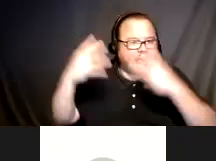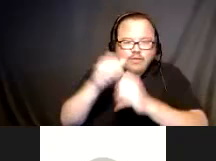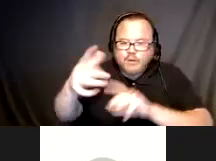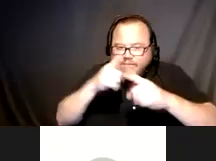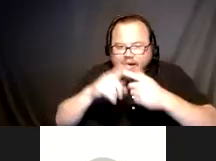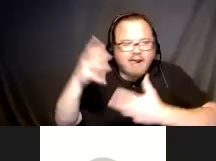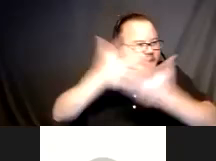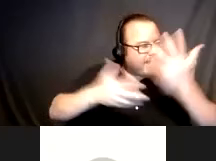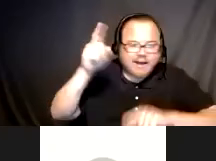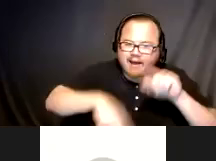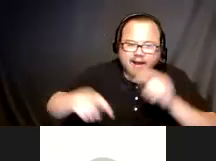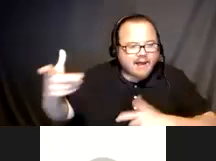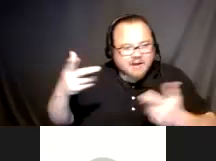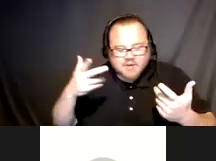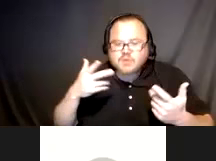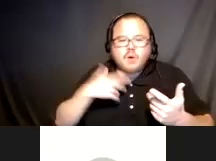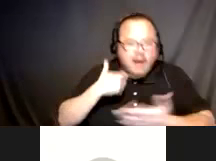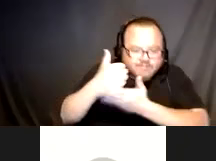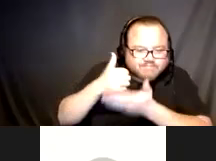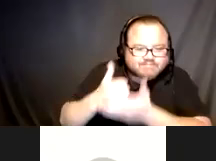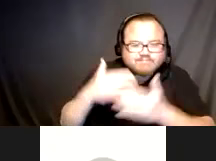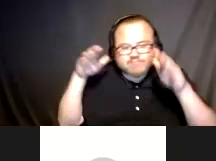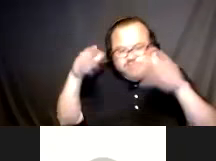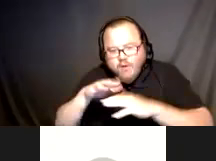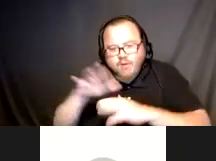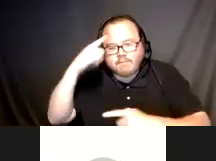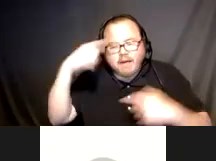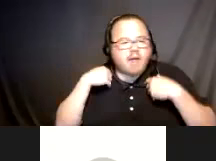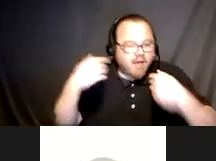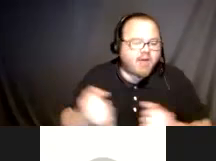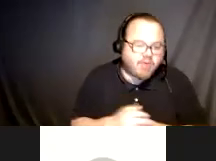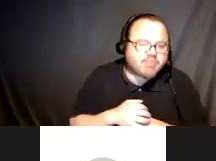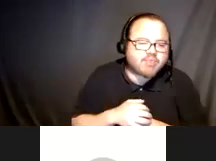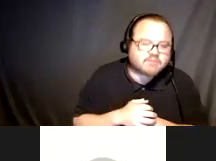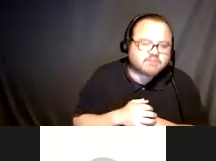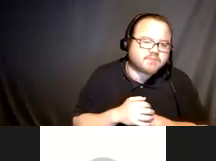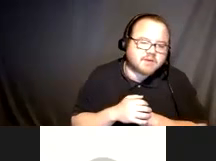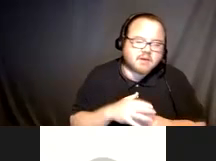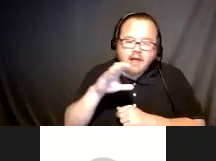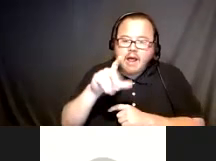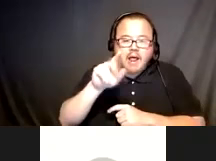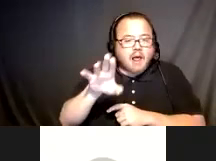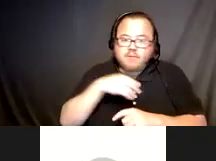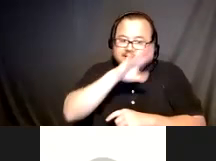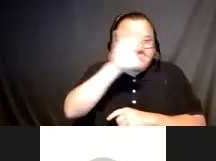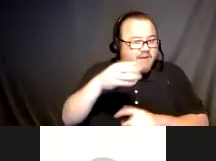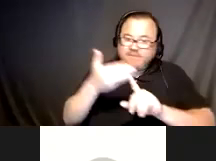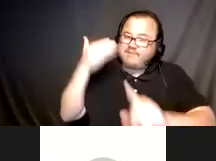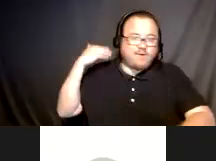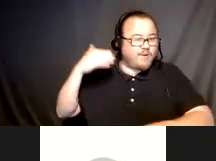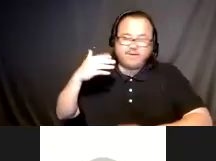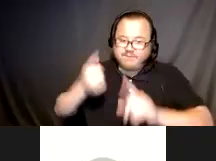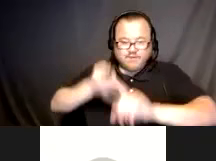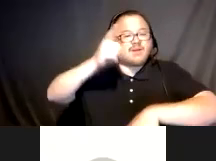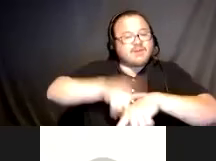friends, so they were really able to focus like on their mental health. So wasn't a club that we've ever had on campus before. So it's